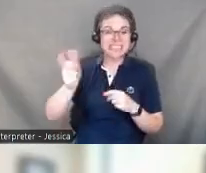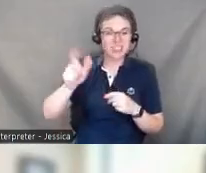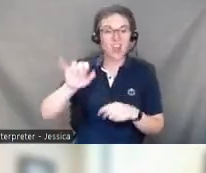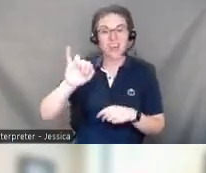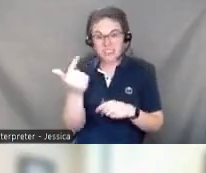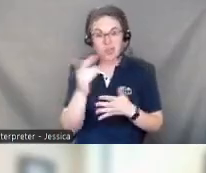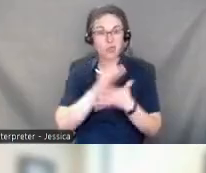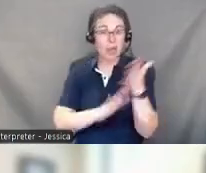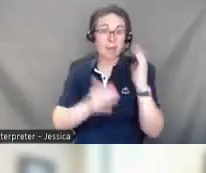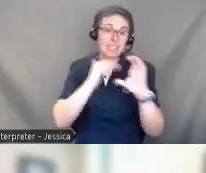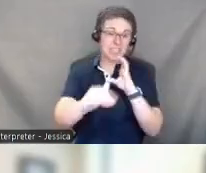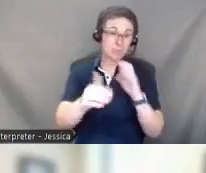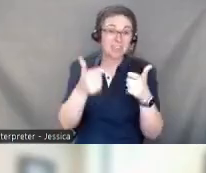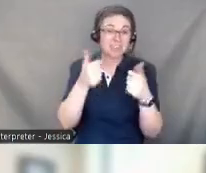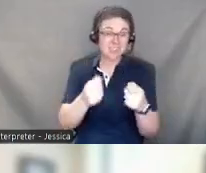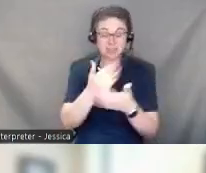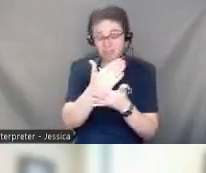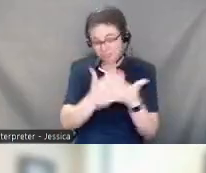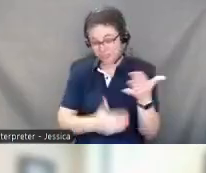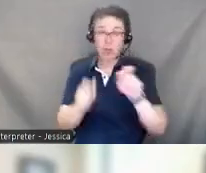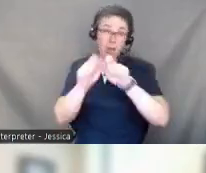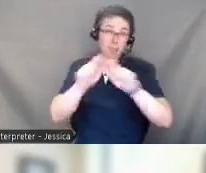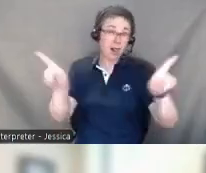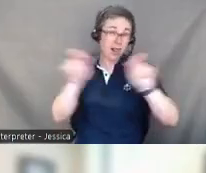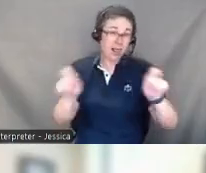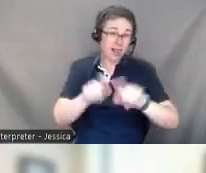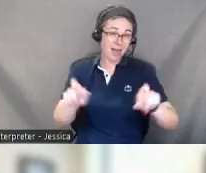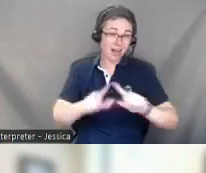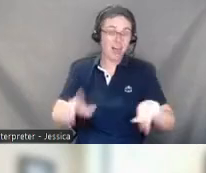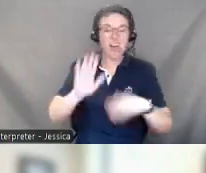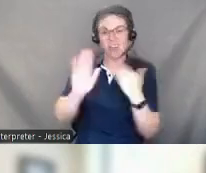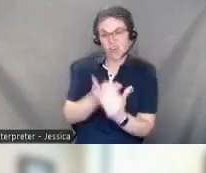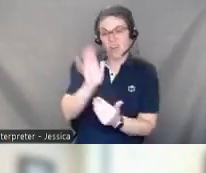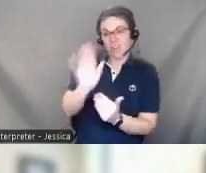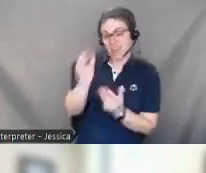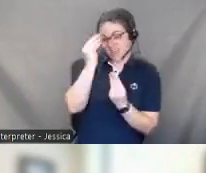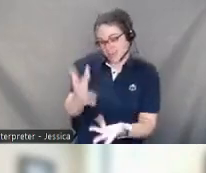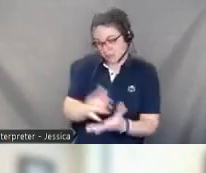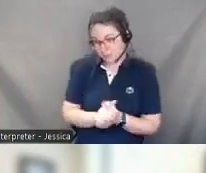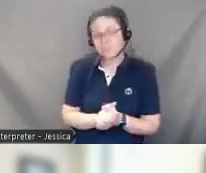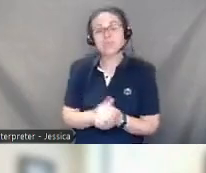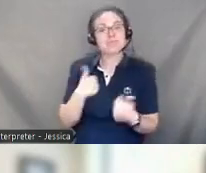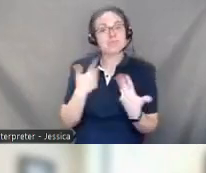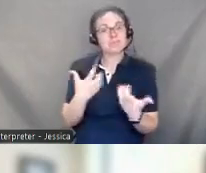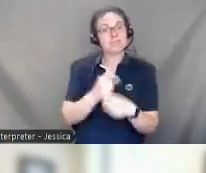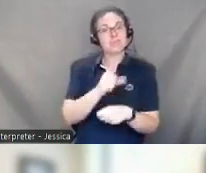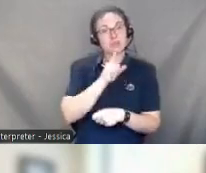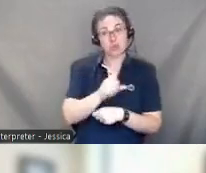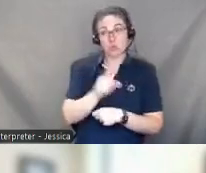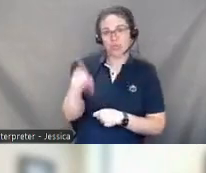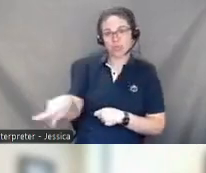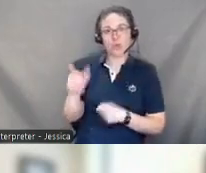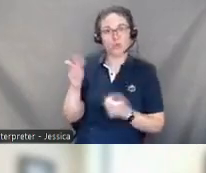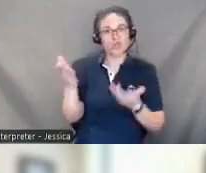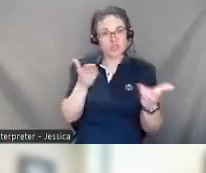emails, text messages. We're putting it everywhere now. And I just wanted to make sure that people knew that the services for